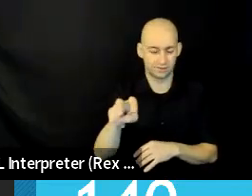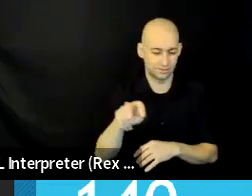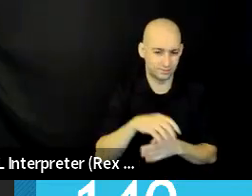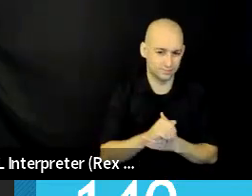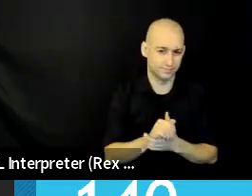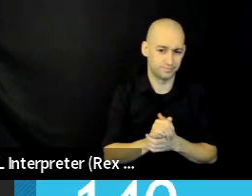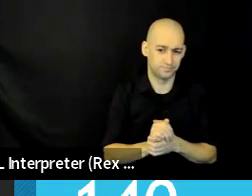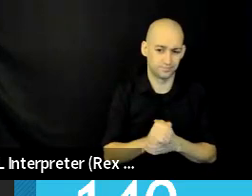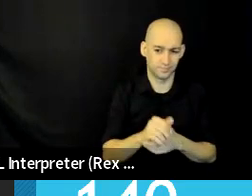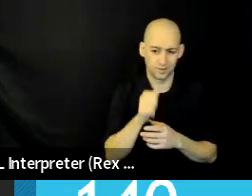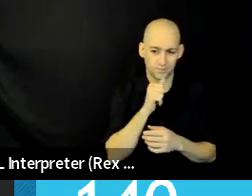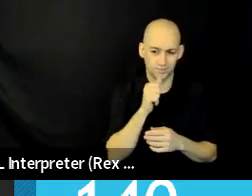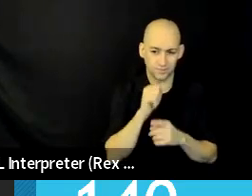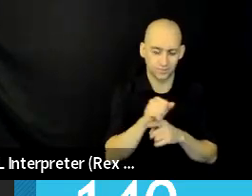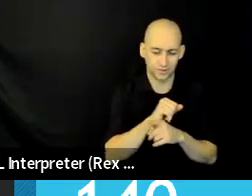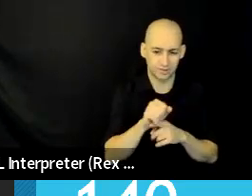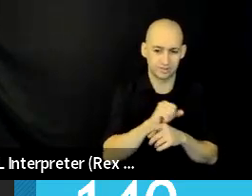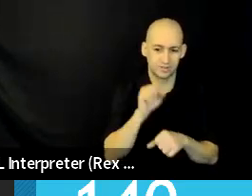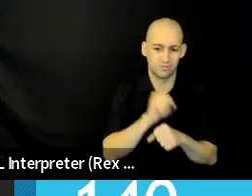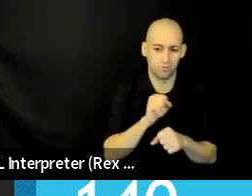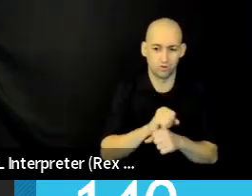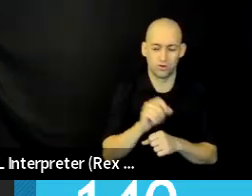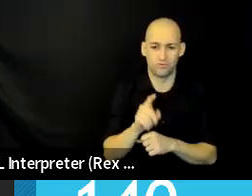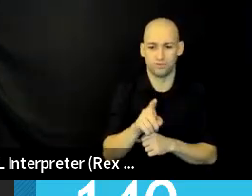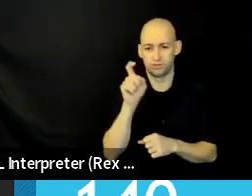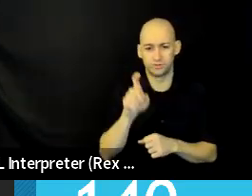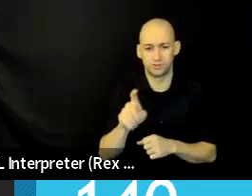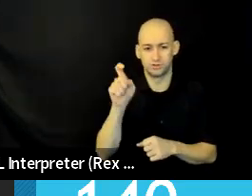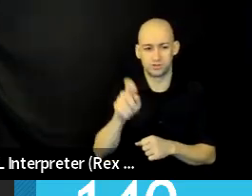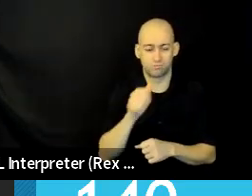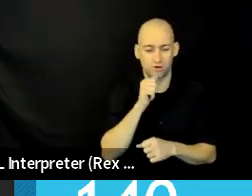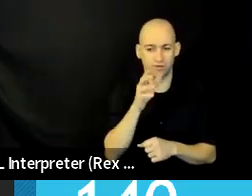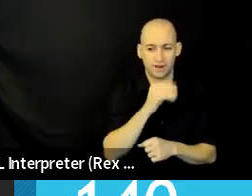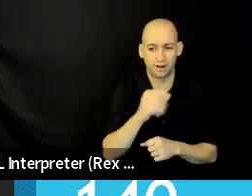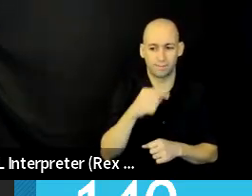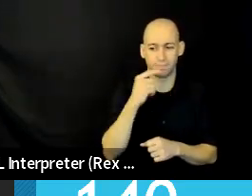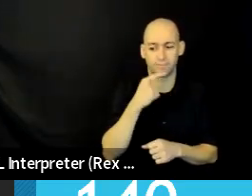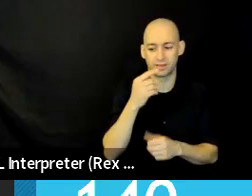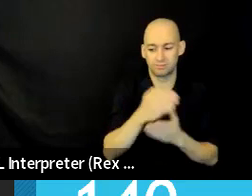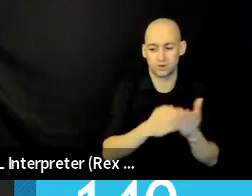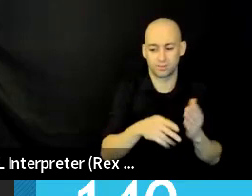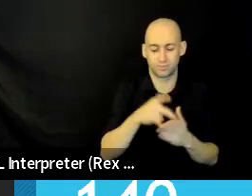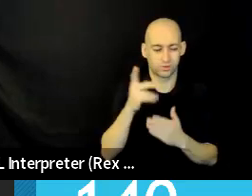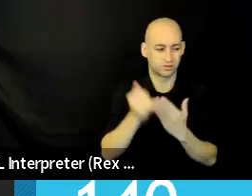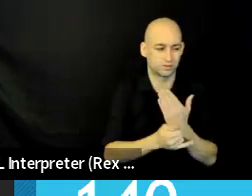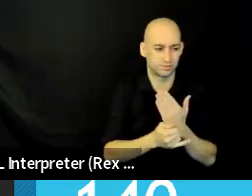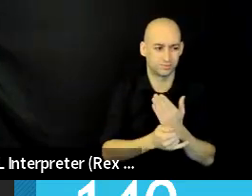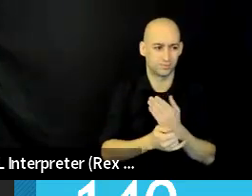starting his private practice, and has worked on hundreds and hundreds of both private and public sector projects through the years.